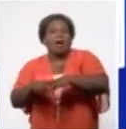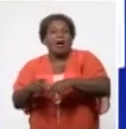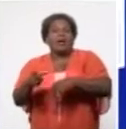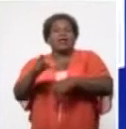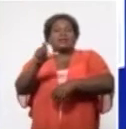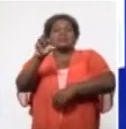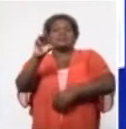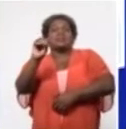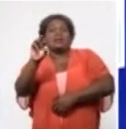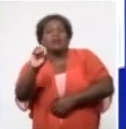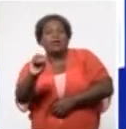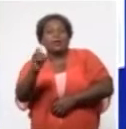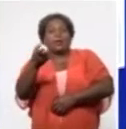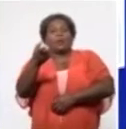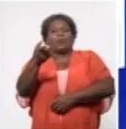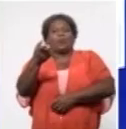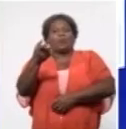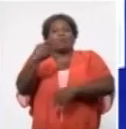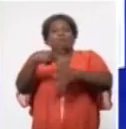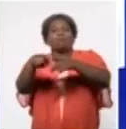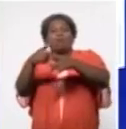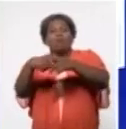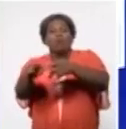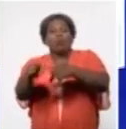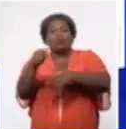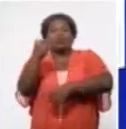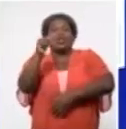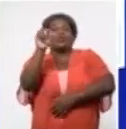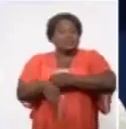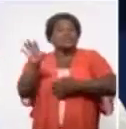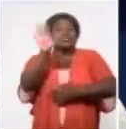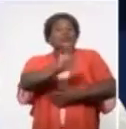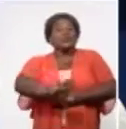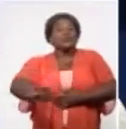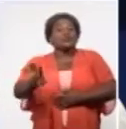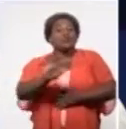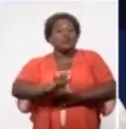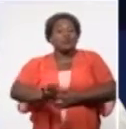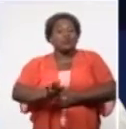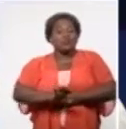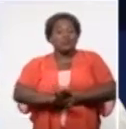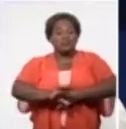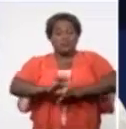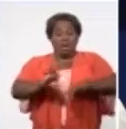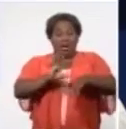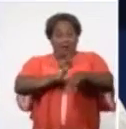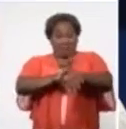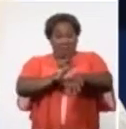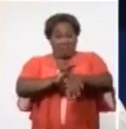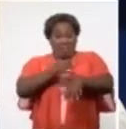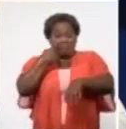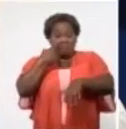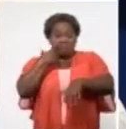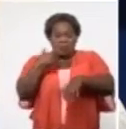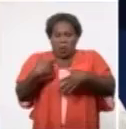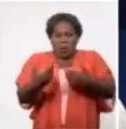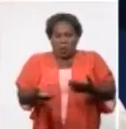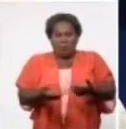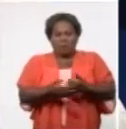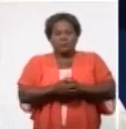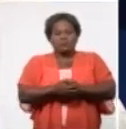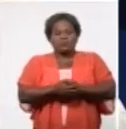these people not to be confident with the disease, since they are in constant movement. Therefore, it's of a